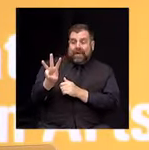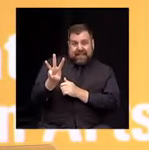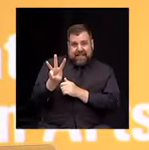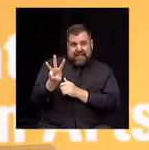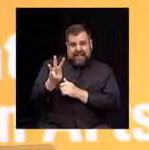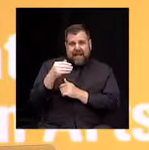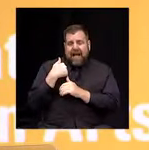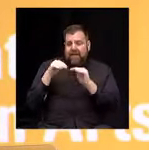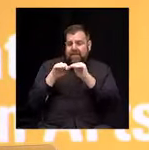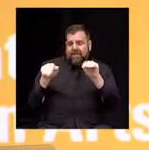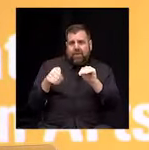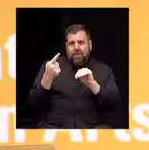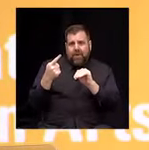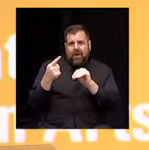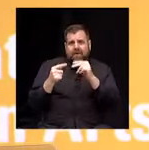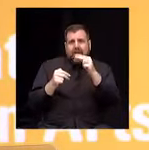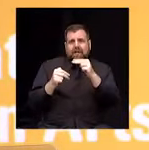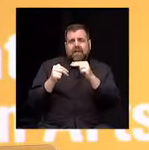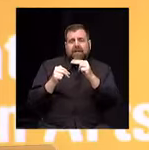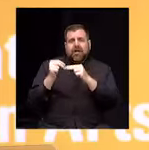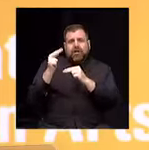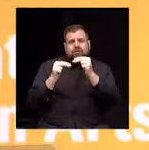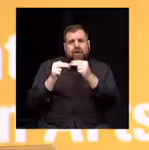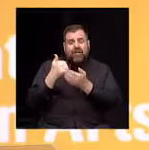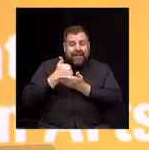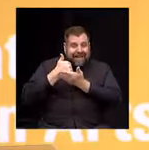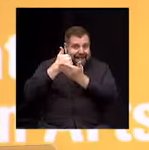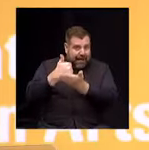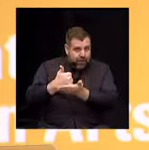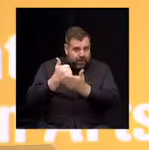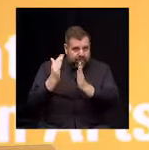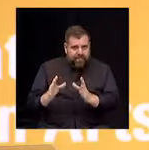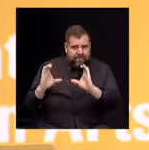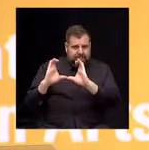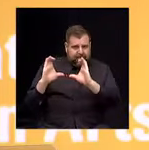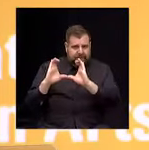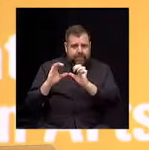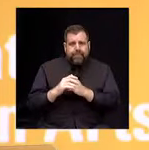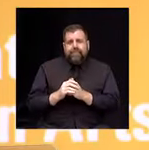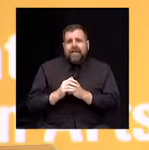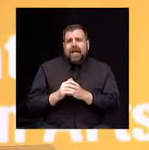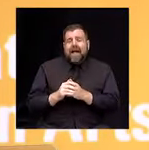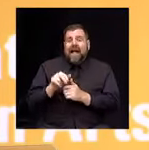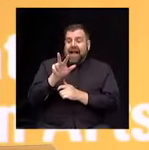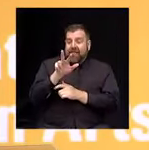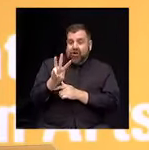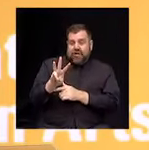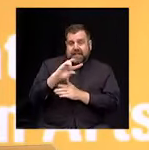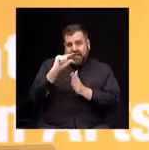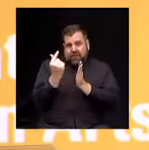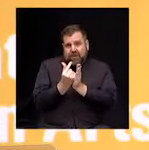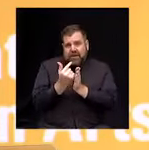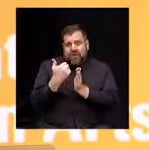with a Level 1 Construction Helper Certificate. And finally, 36 are graduating with a Level 1